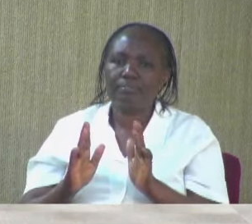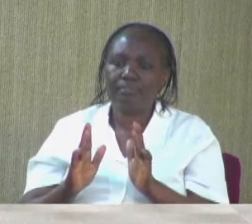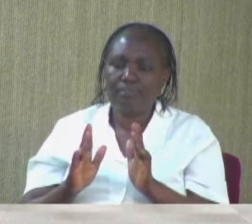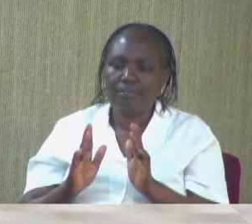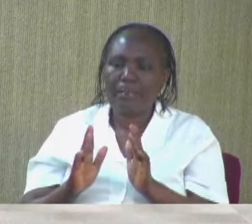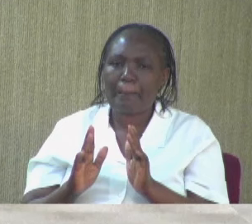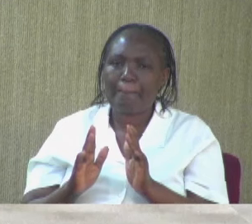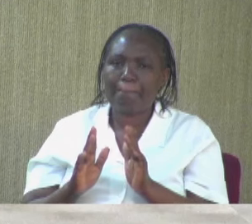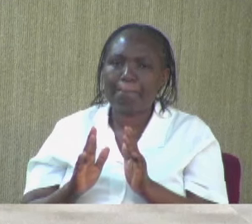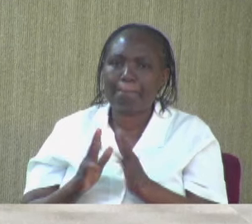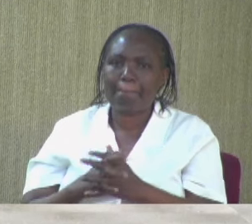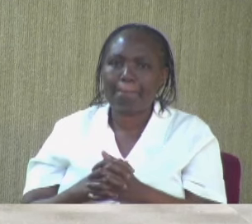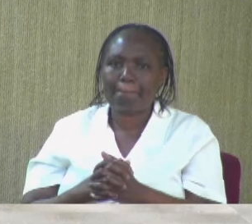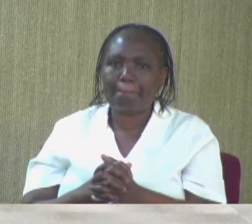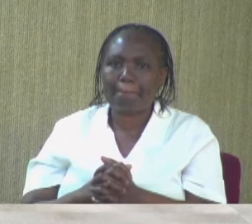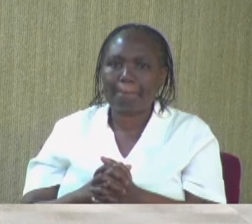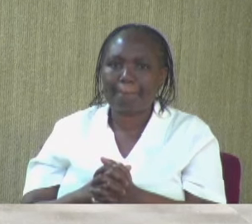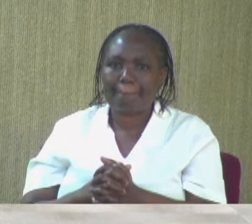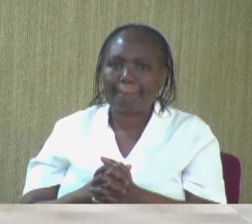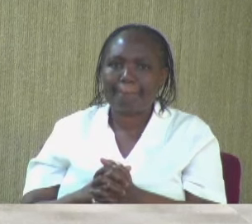Are you with me?